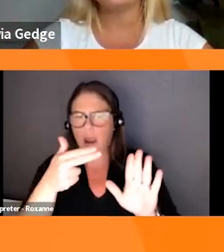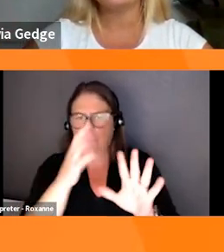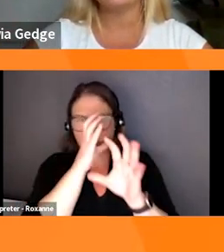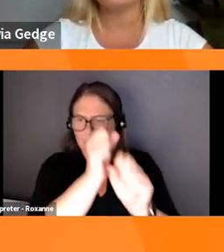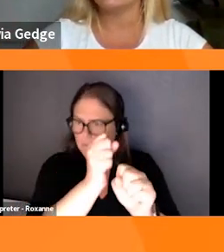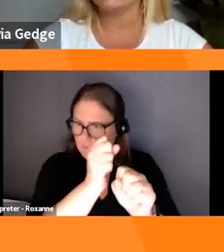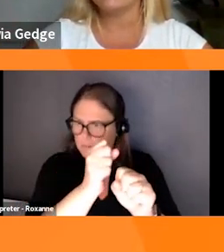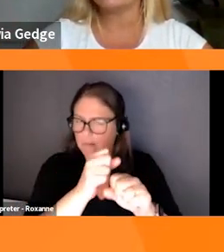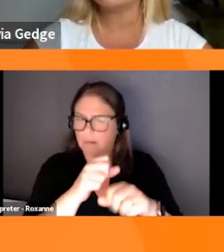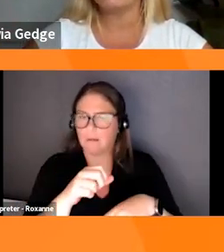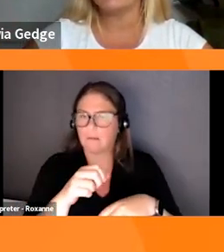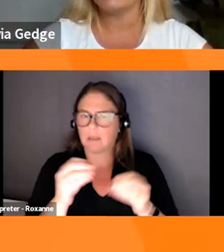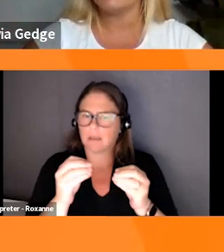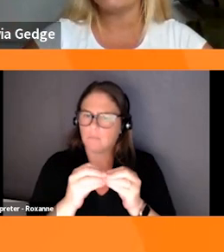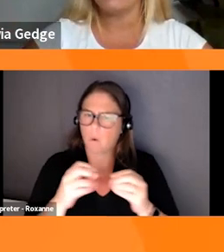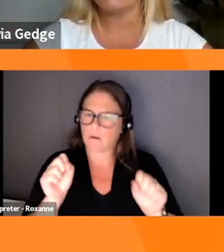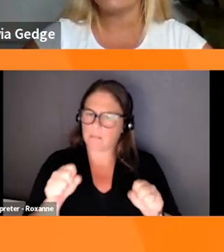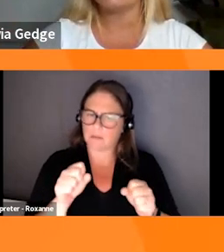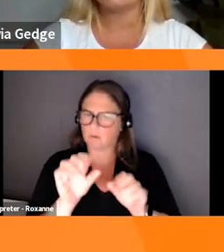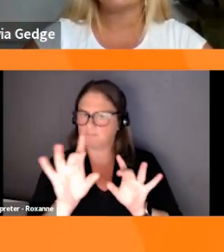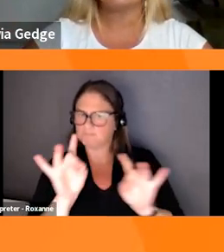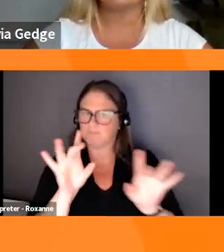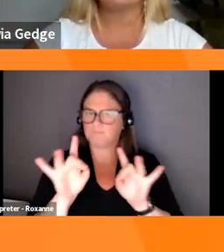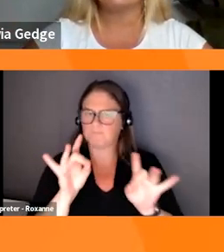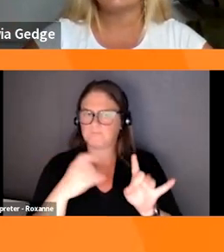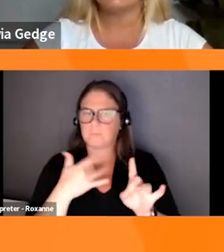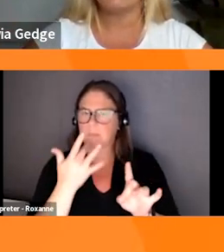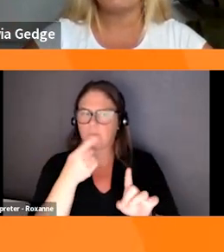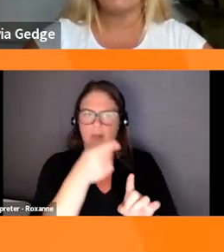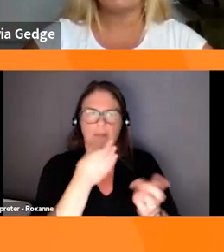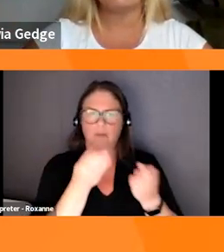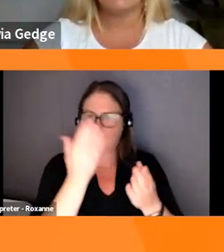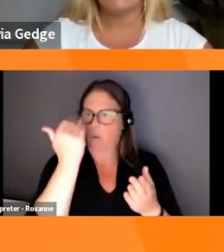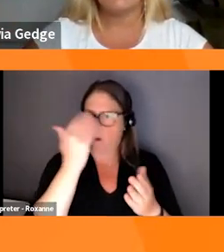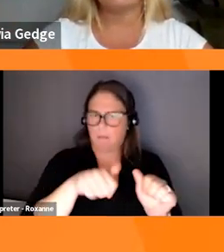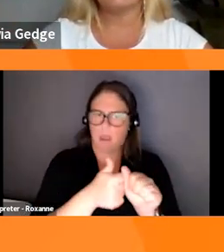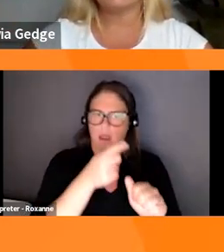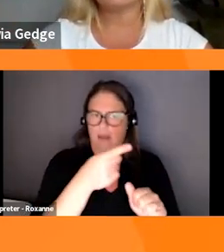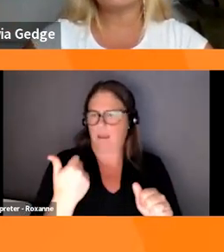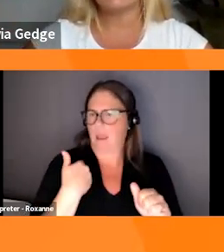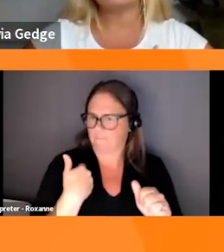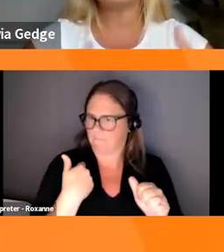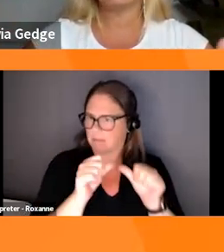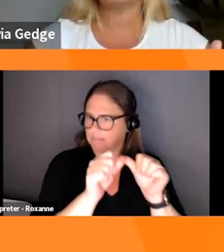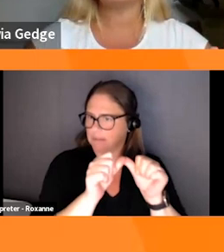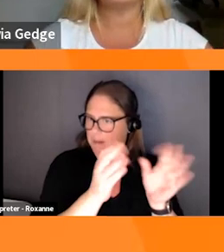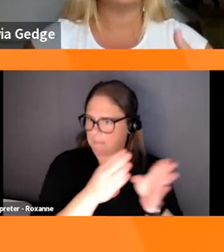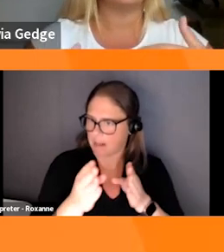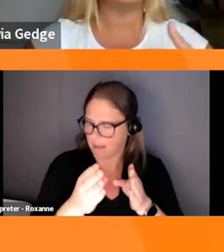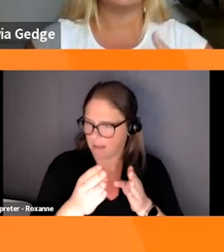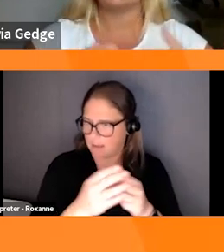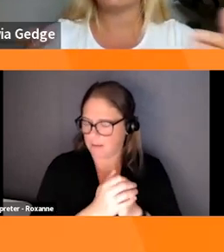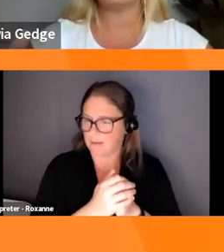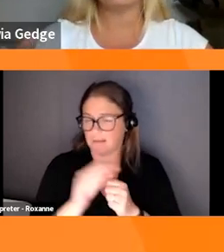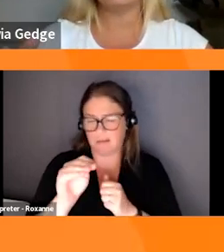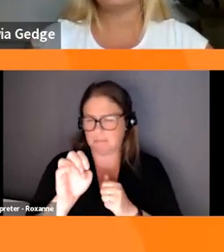really good sort of doing that, providing that awareness. It is staying top of mind. And now other folks